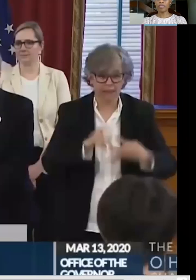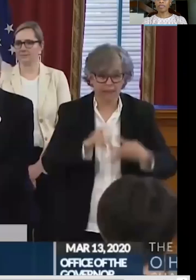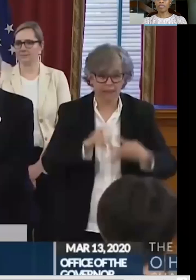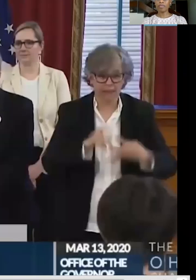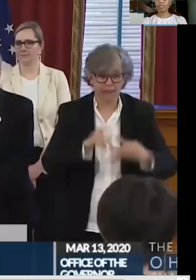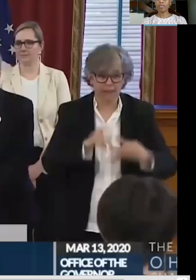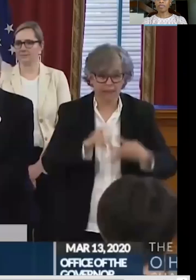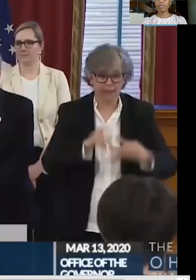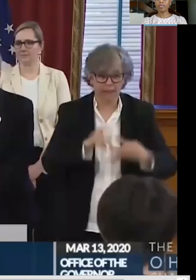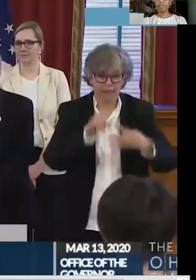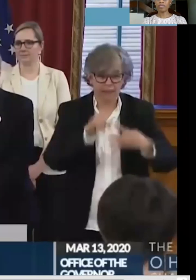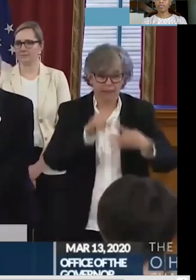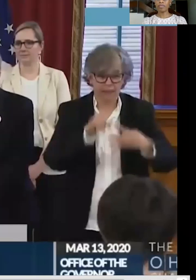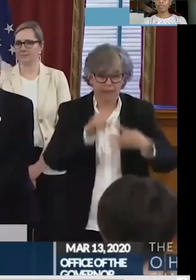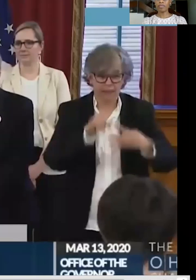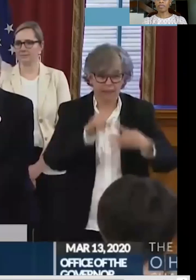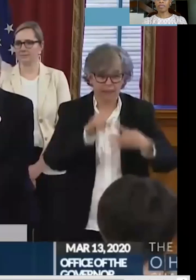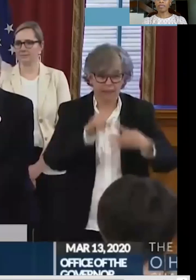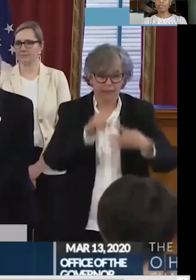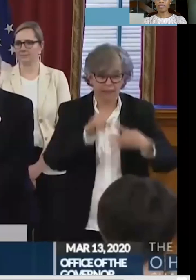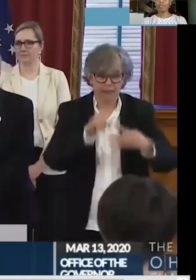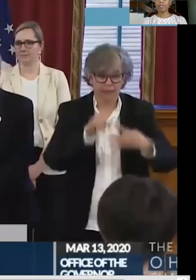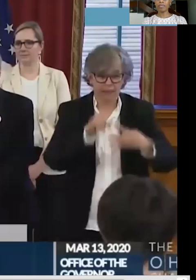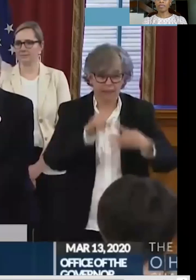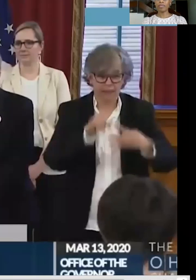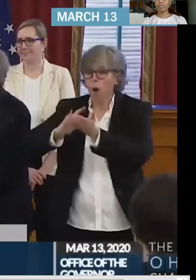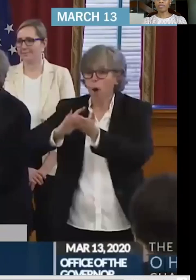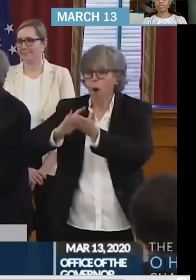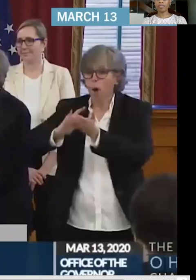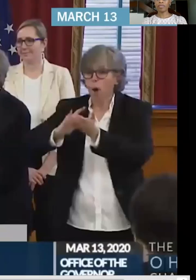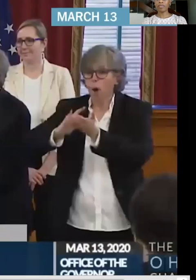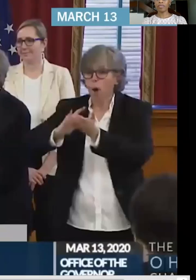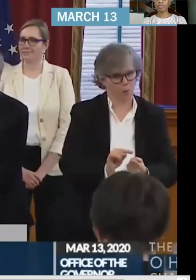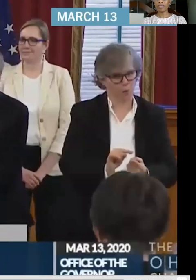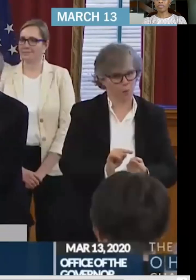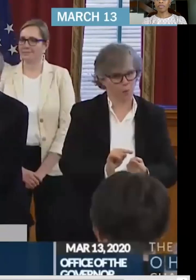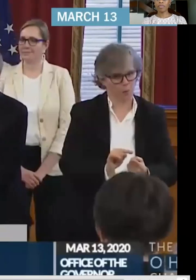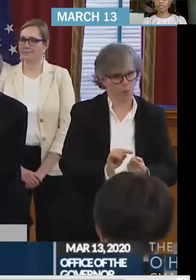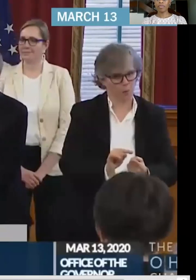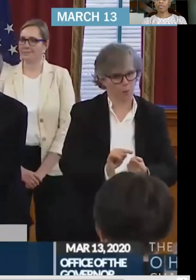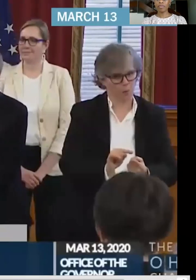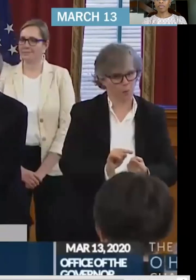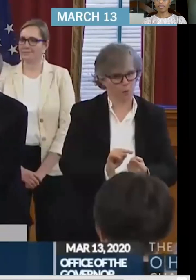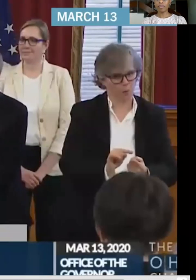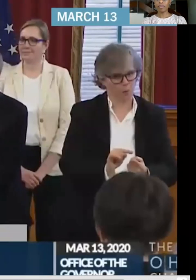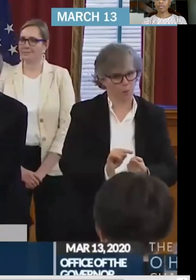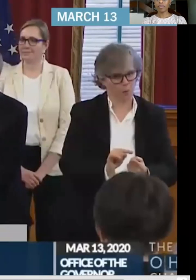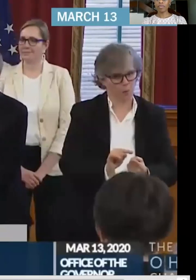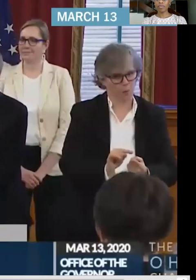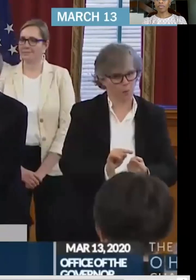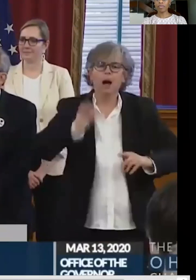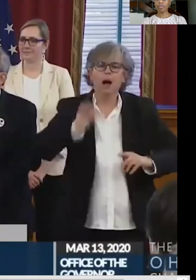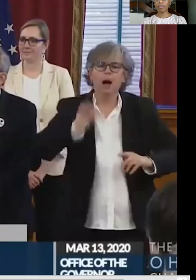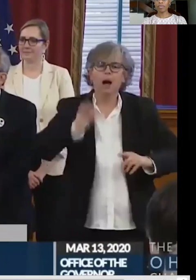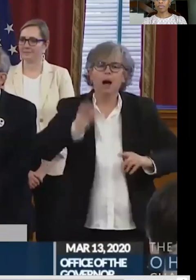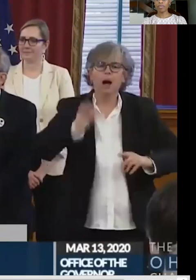want you to picture a hurricane. When you have a fire on your stove and you have your kitchen extinguisher, you want to get it quick. You may